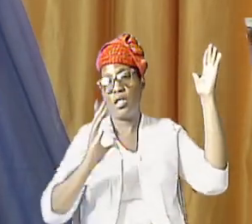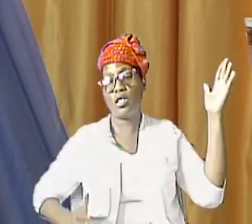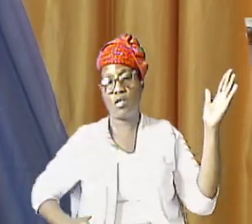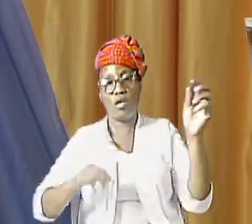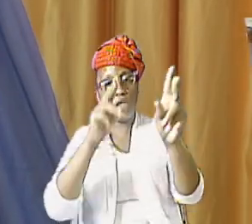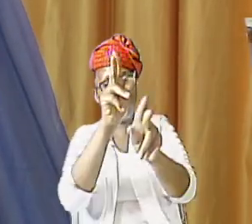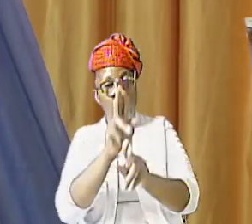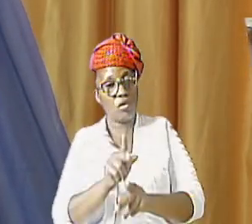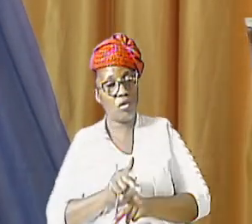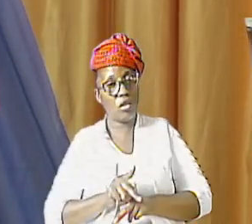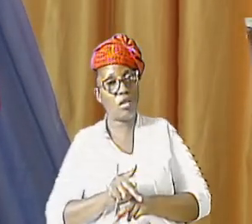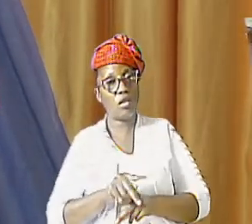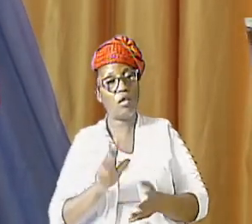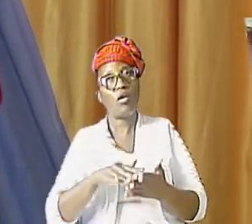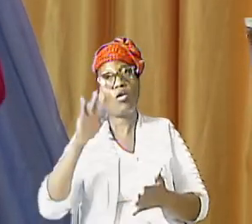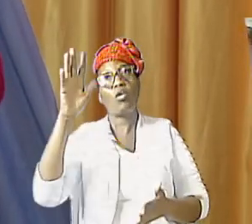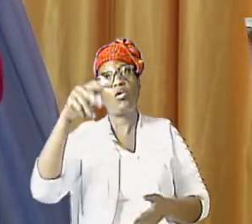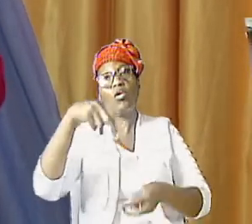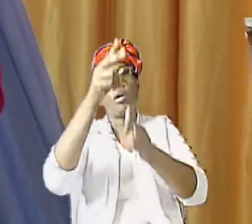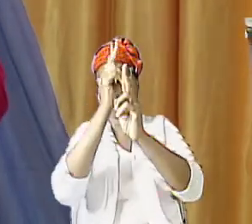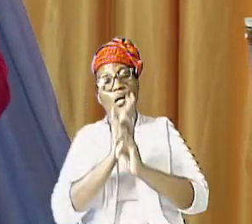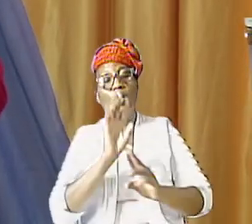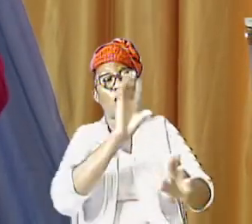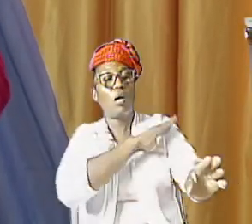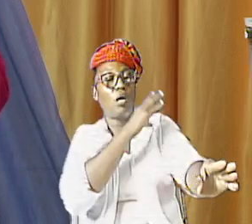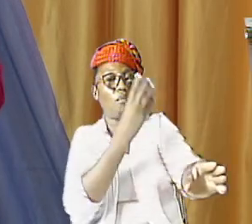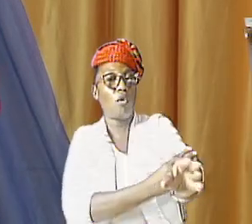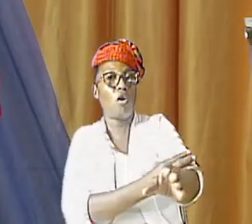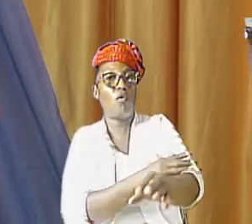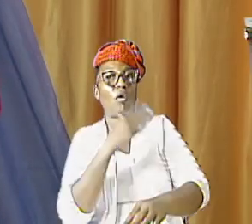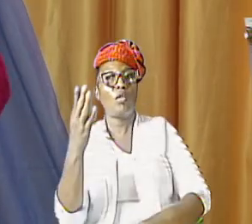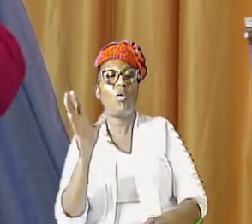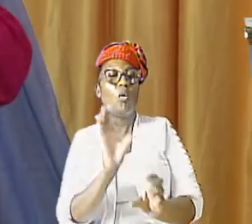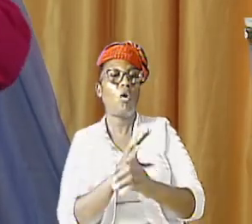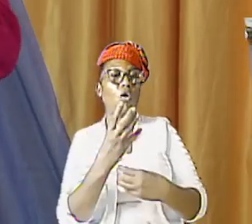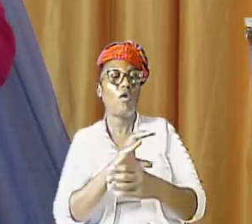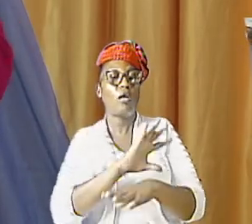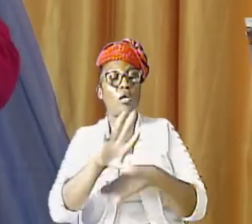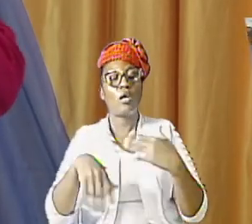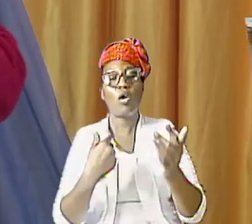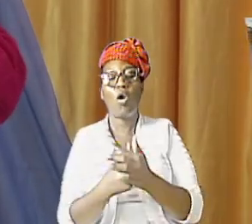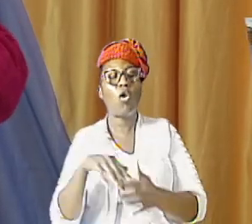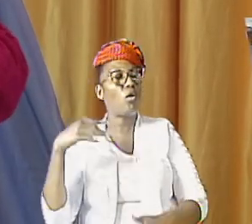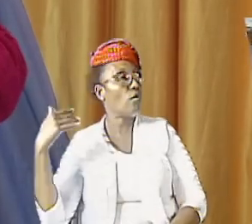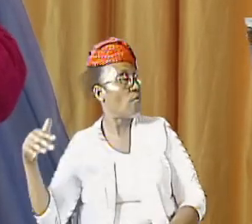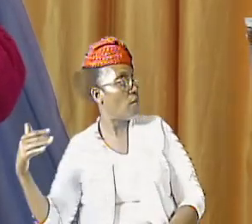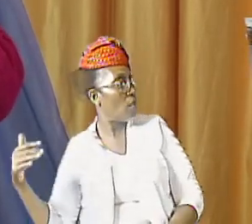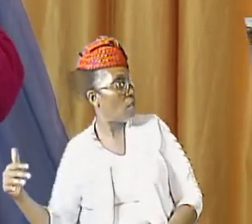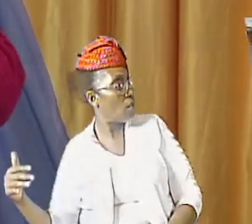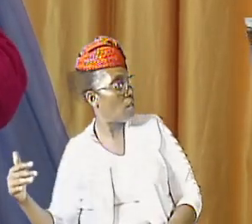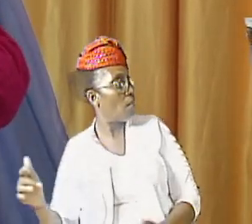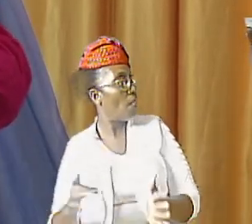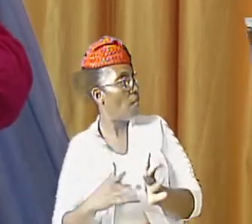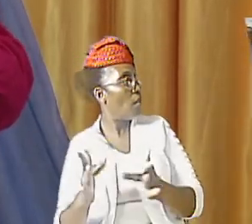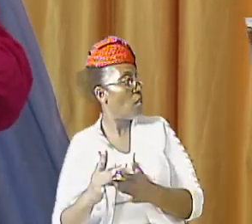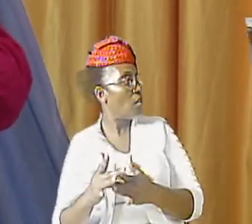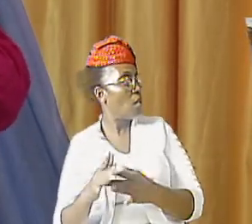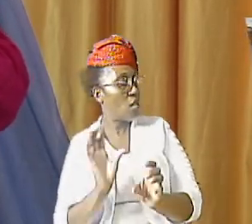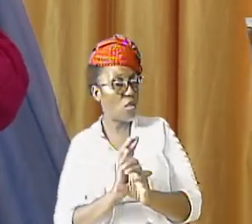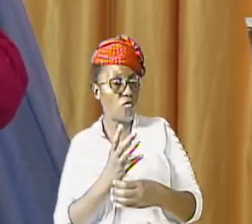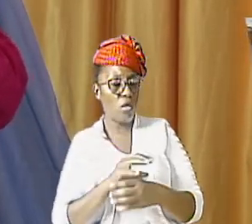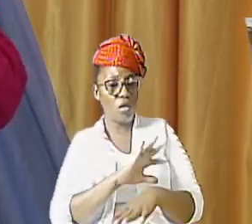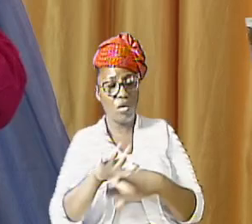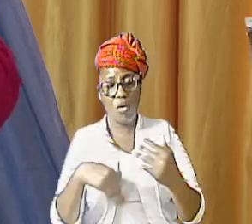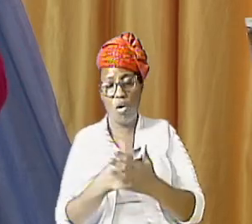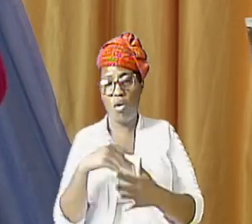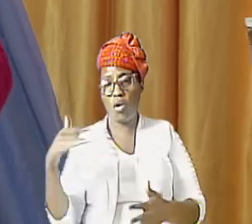receive glory and honor and power, for thou hast created all things. Jesus created